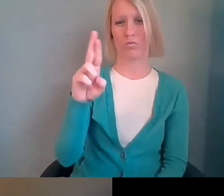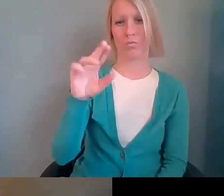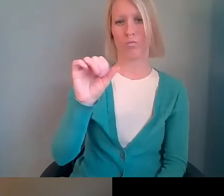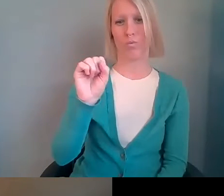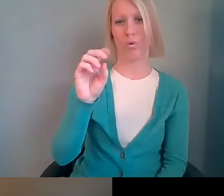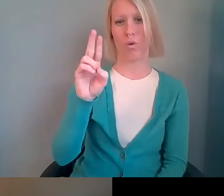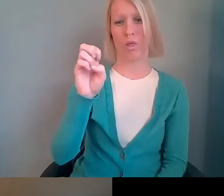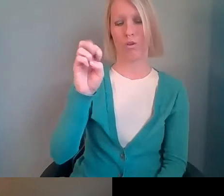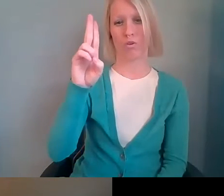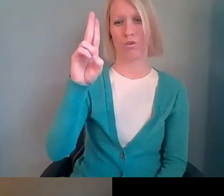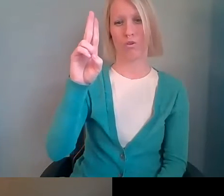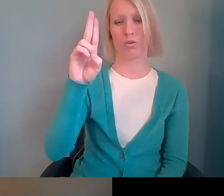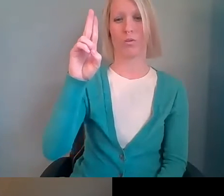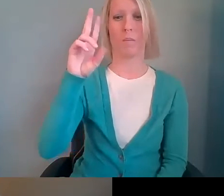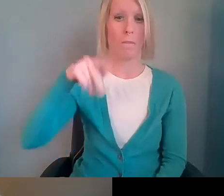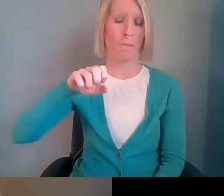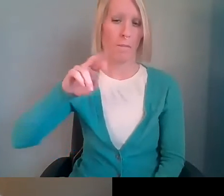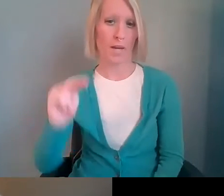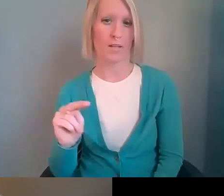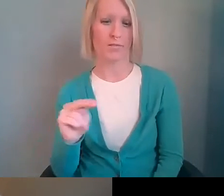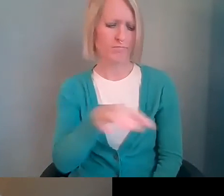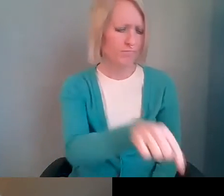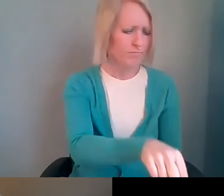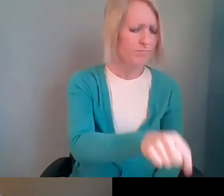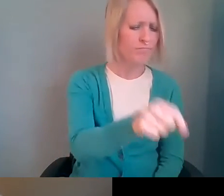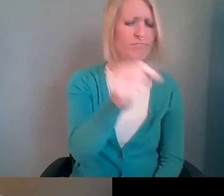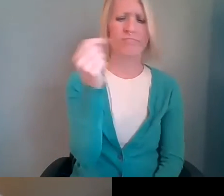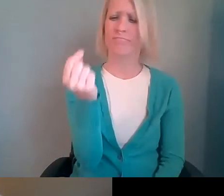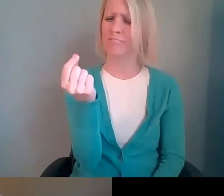it. And I fell in love with it because it